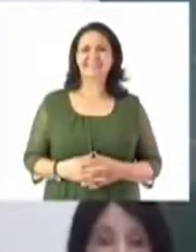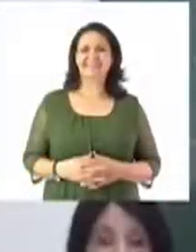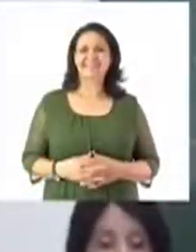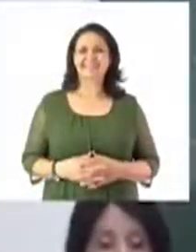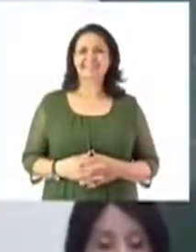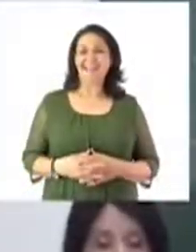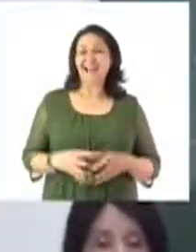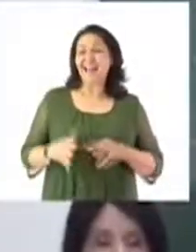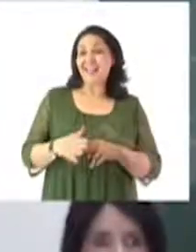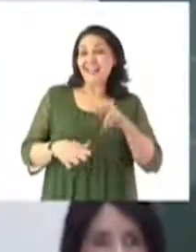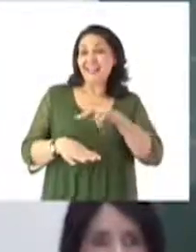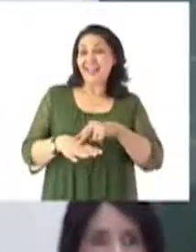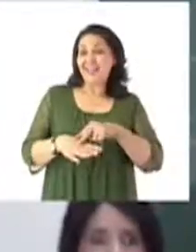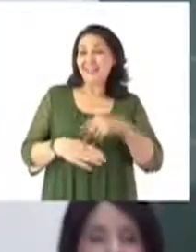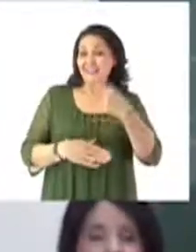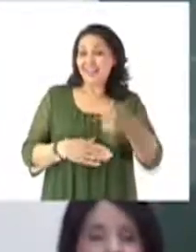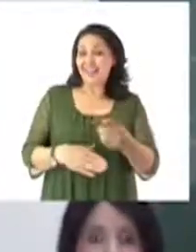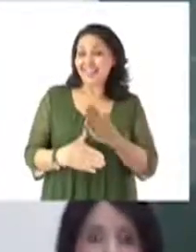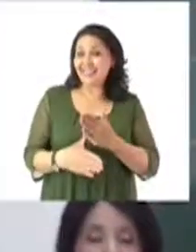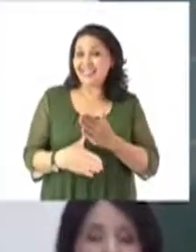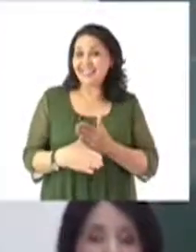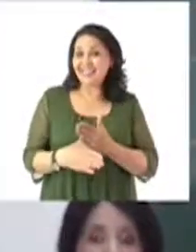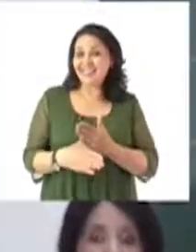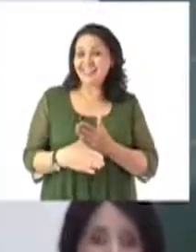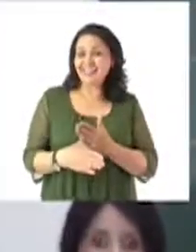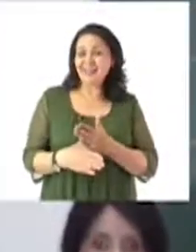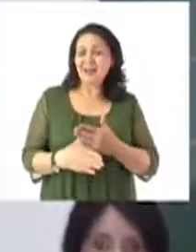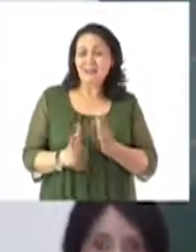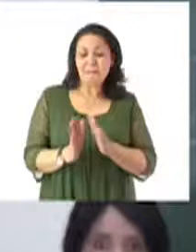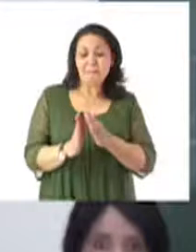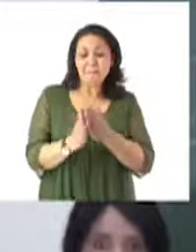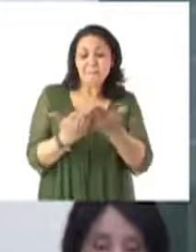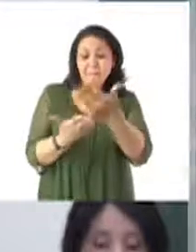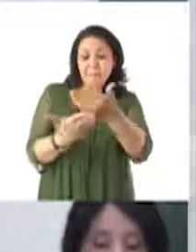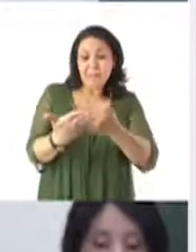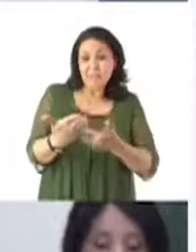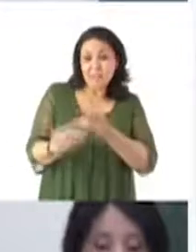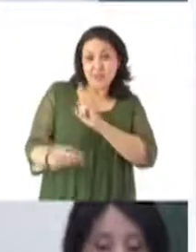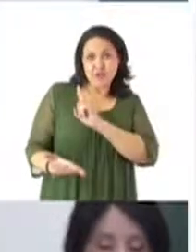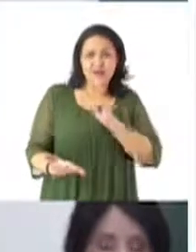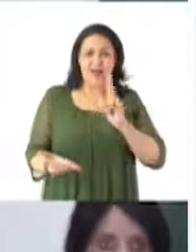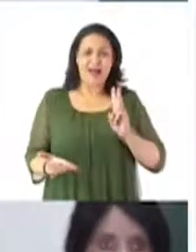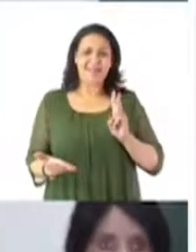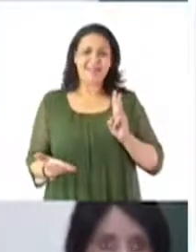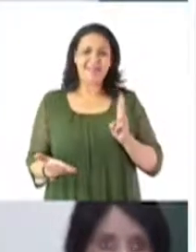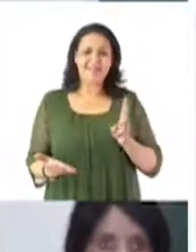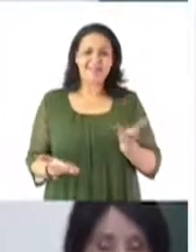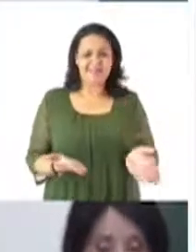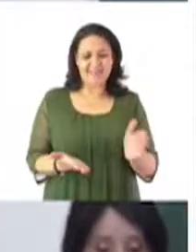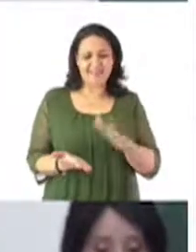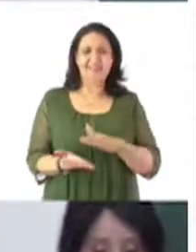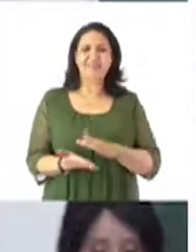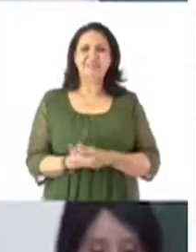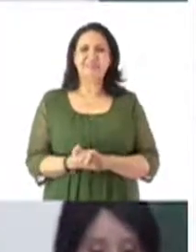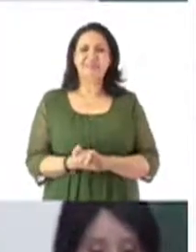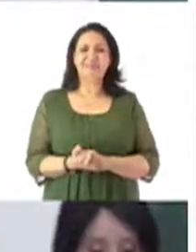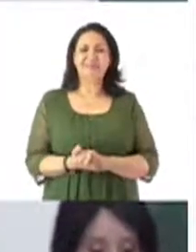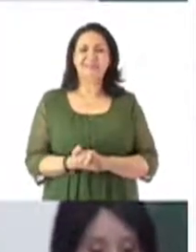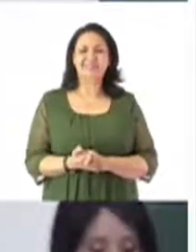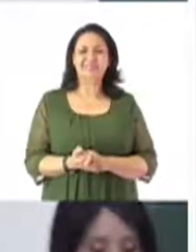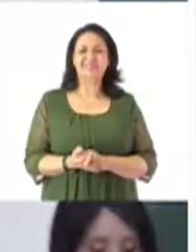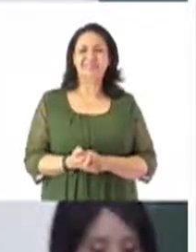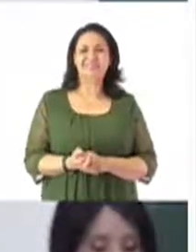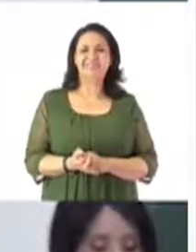Are you ready for the next lesson? Can you all turn to page 12? Turn to page 12 of the next